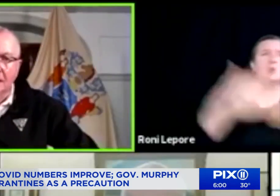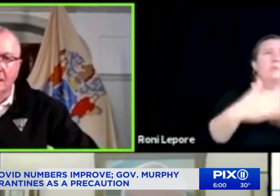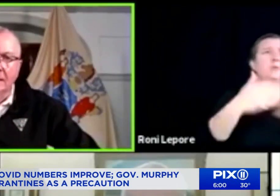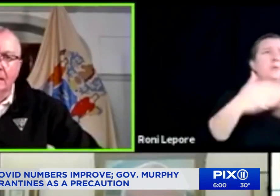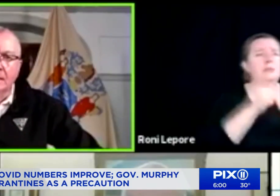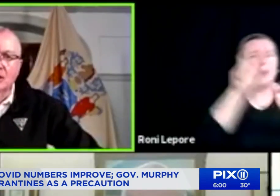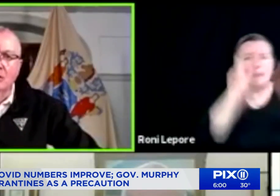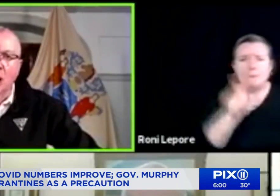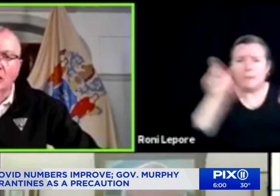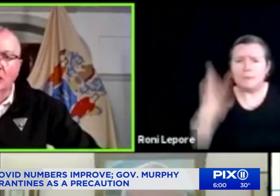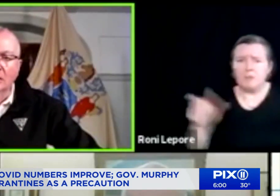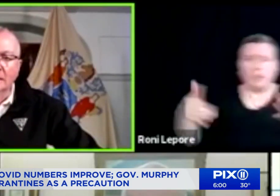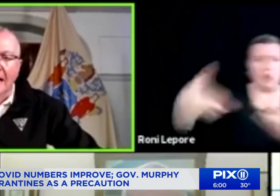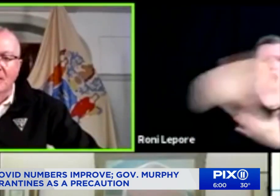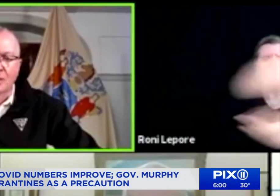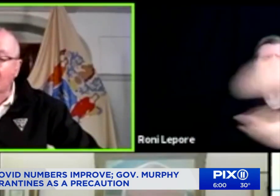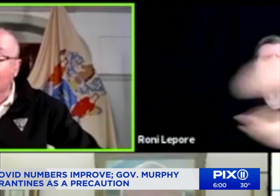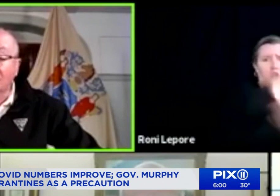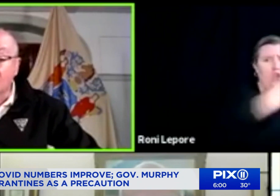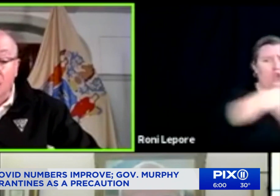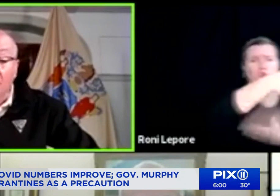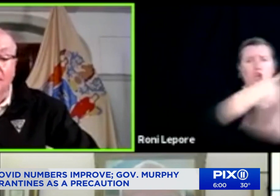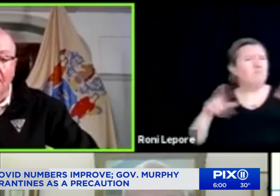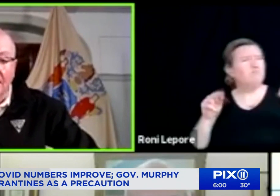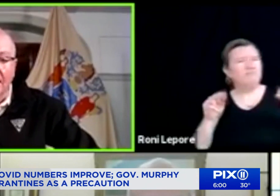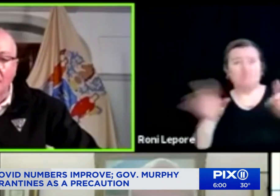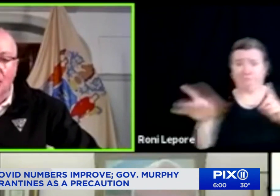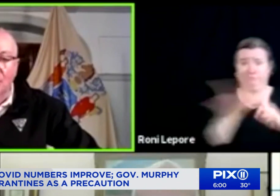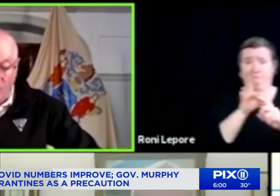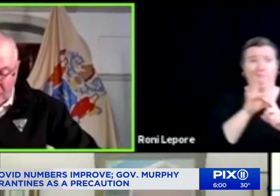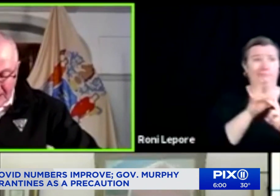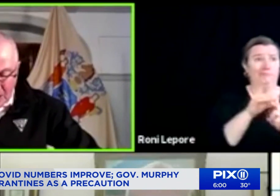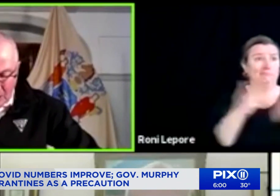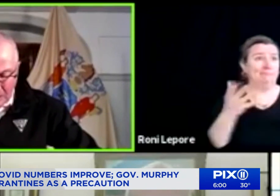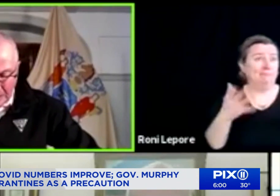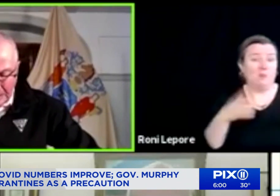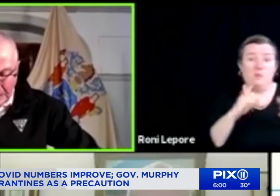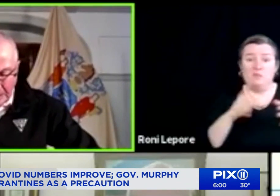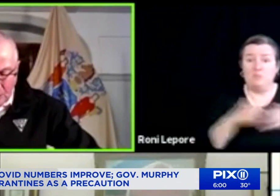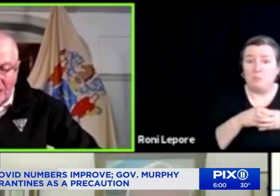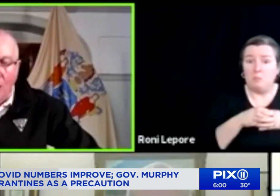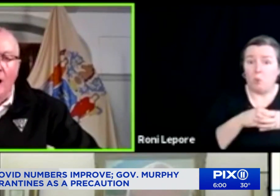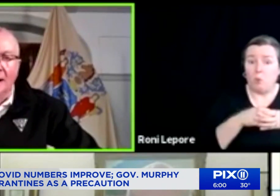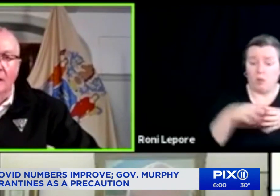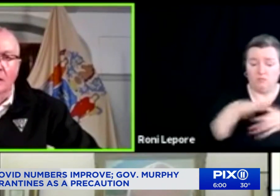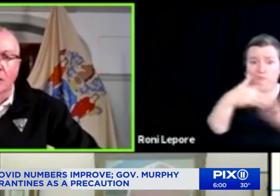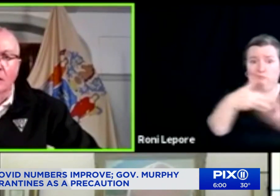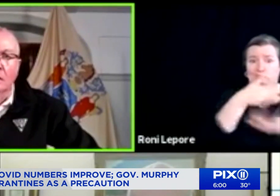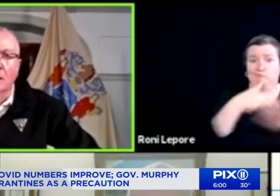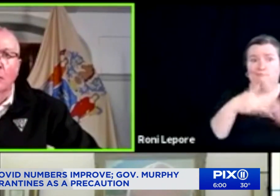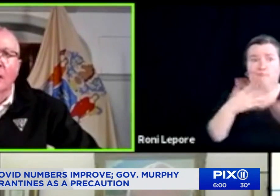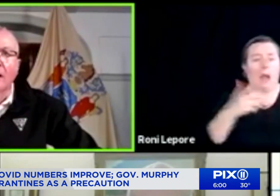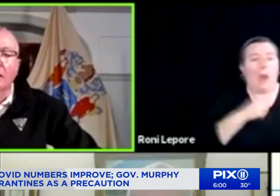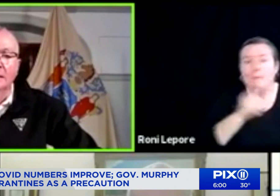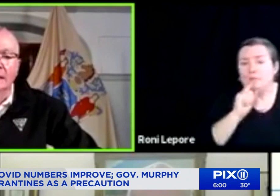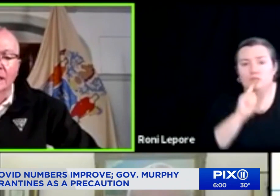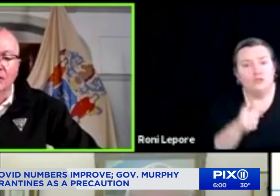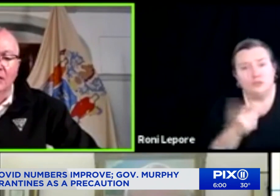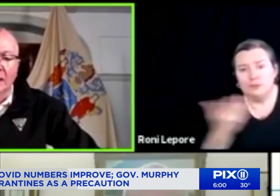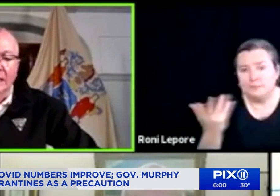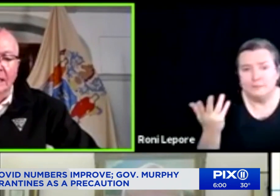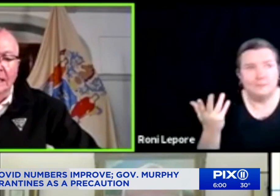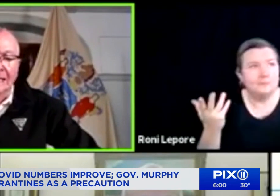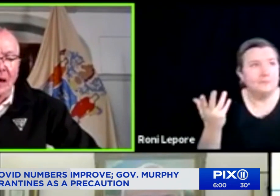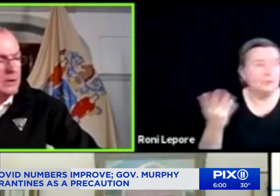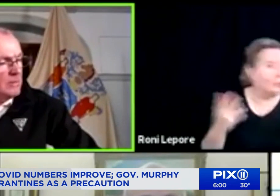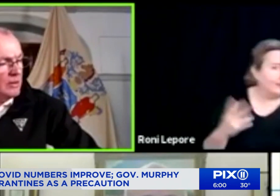a smaller gathering of some sort, and I'm not sure that we know why or where. Without